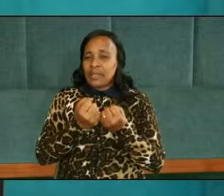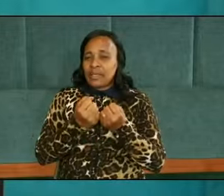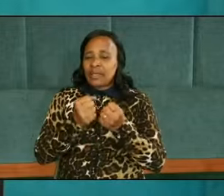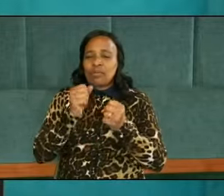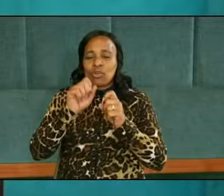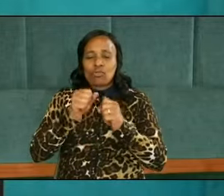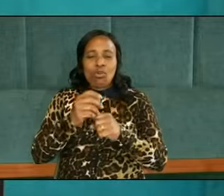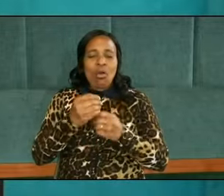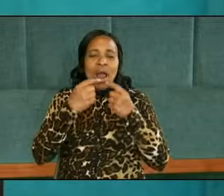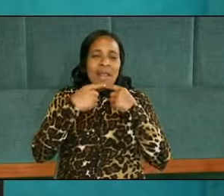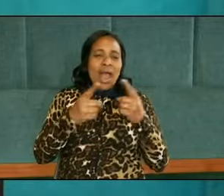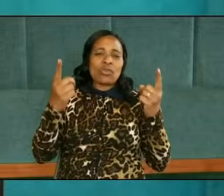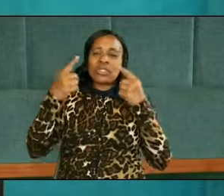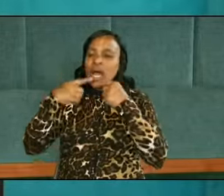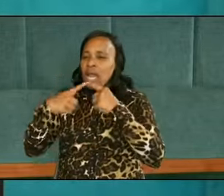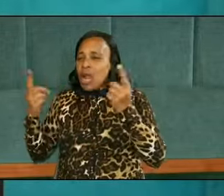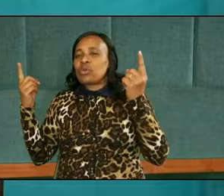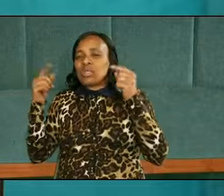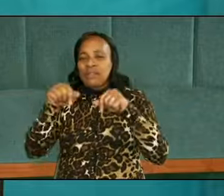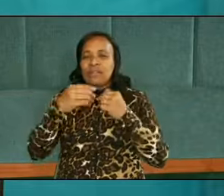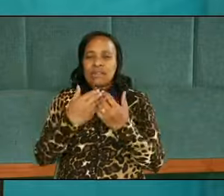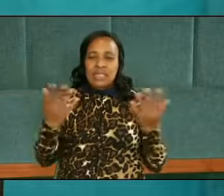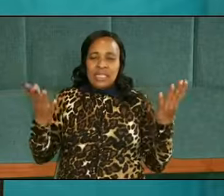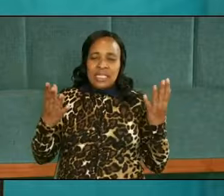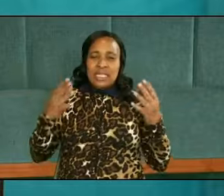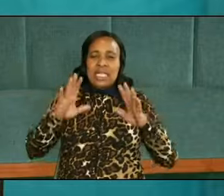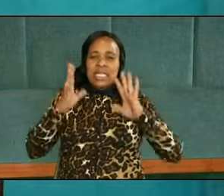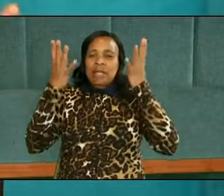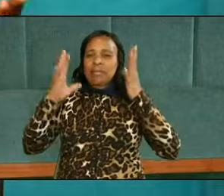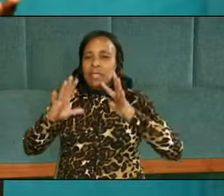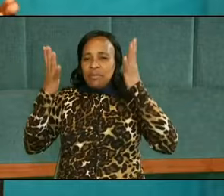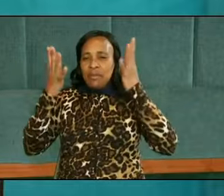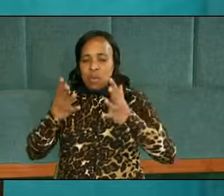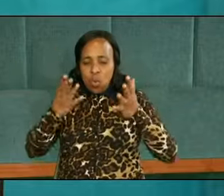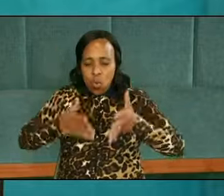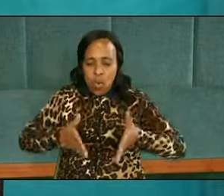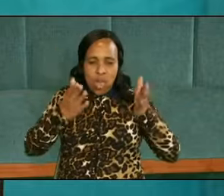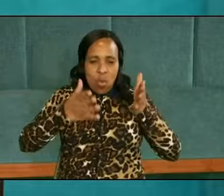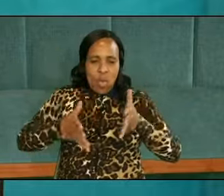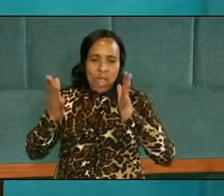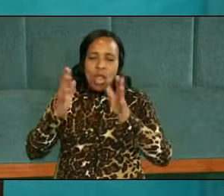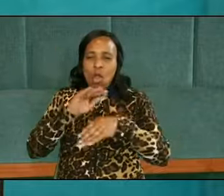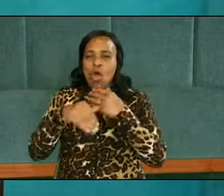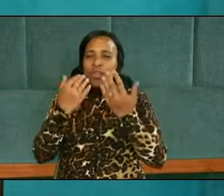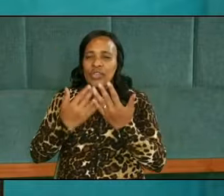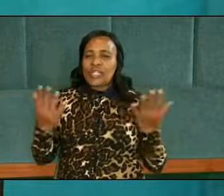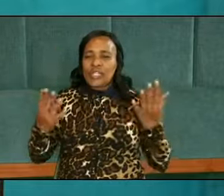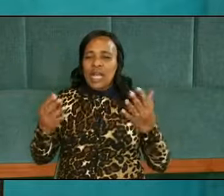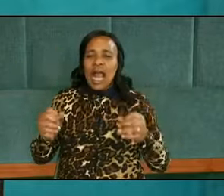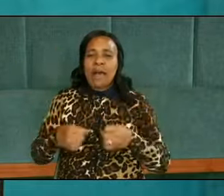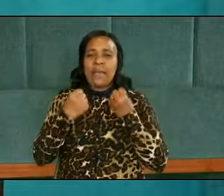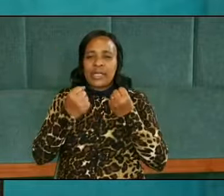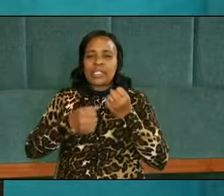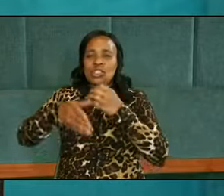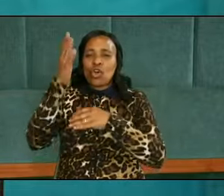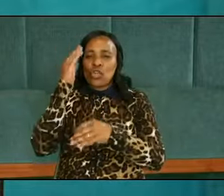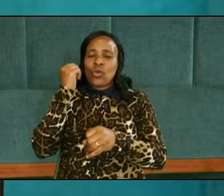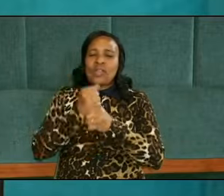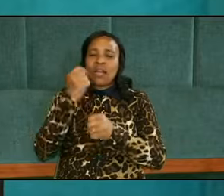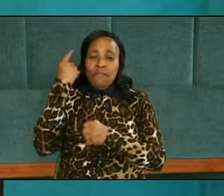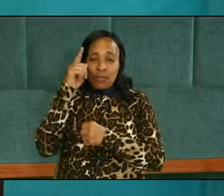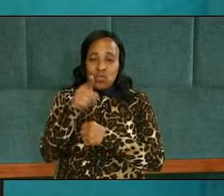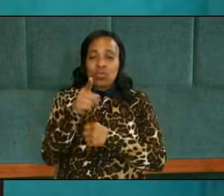and dance with those guys in a kind of celebratory mood that all these things have happened and I know it's God who's done it for